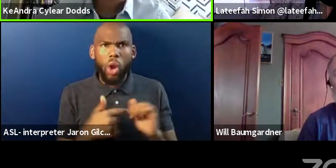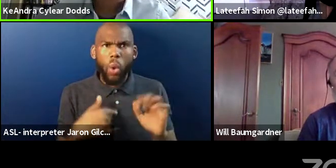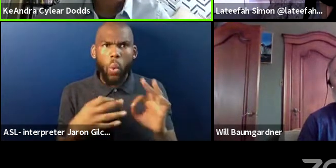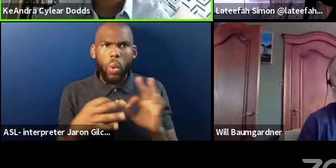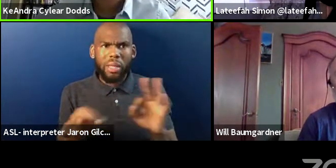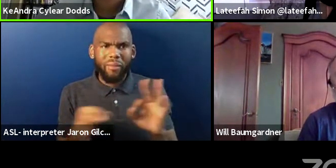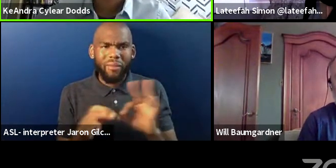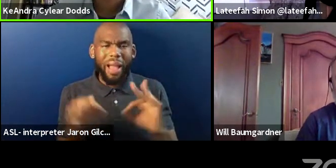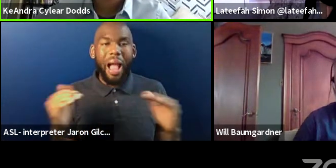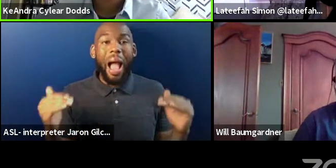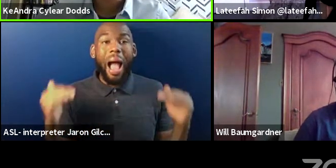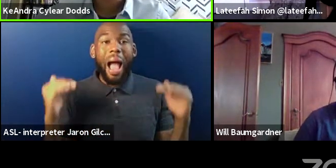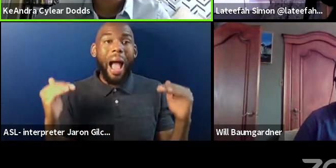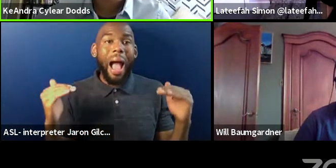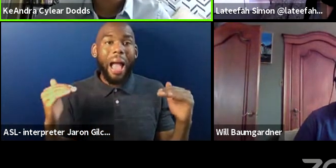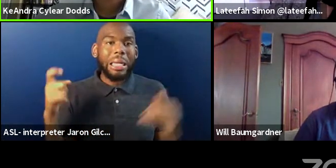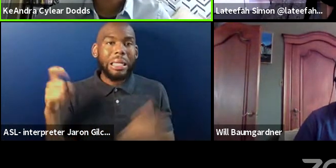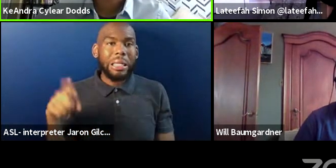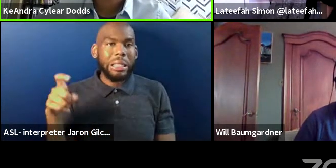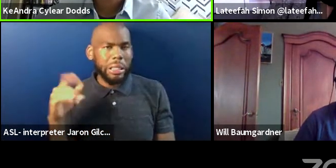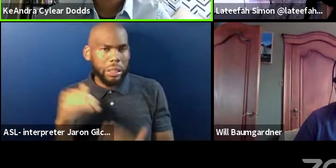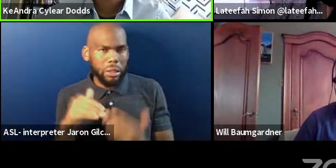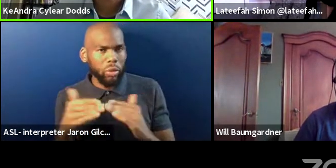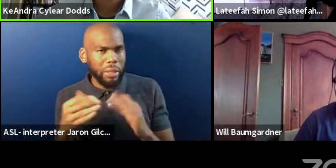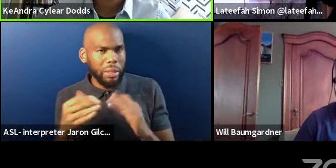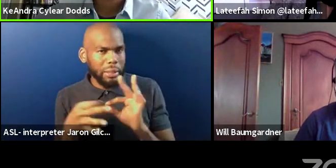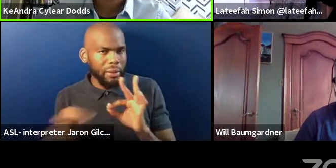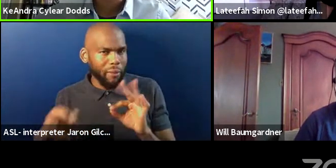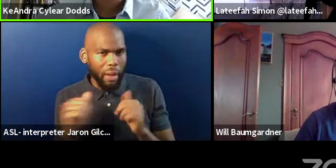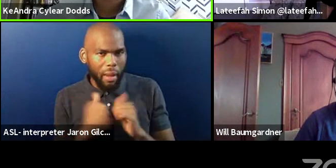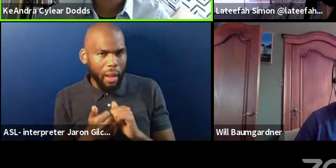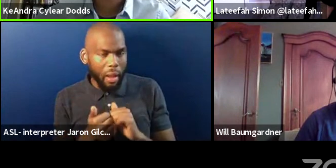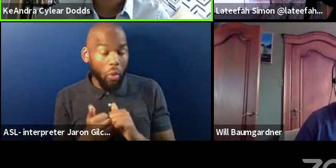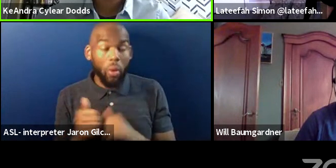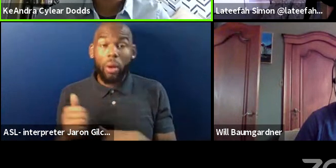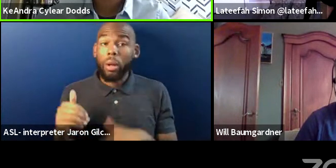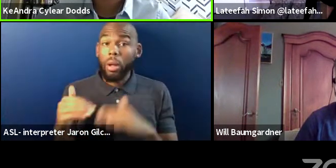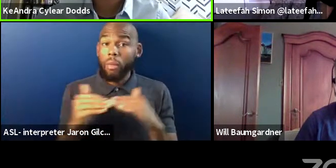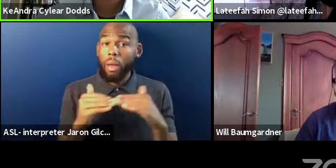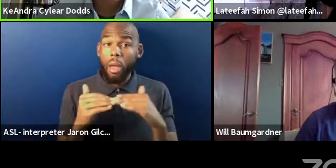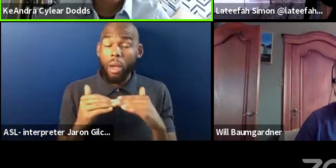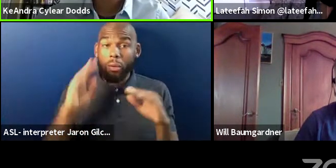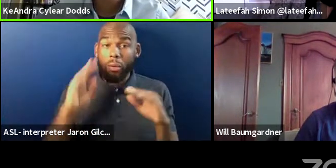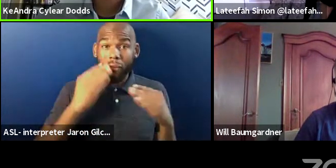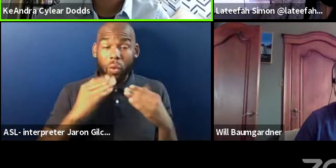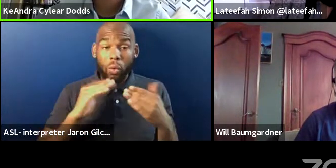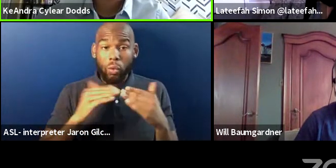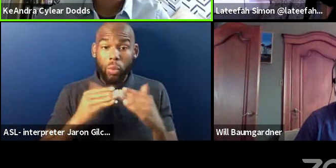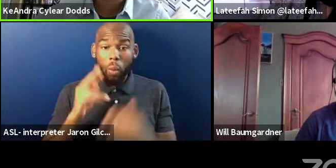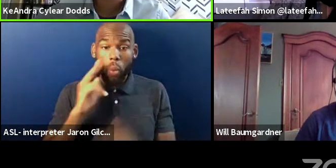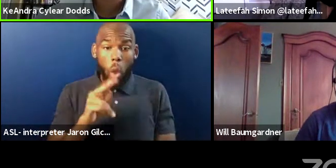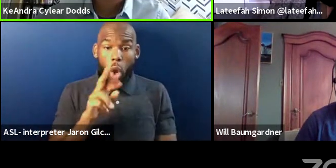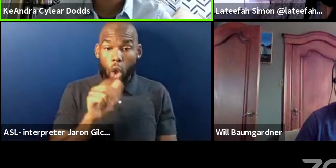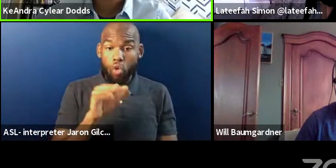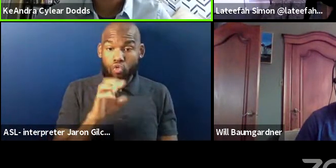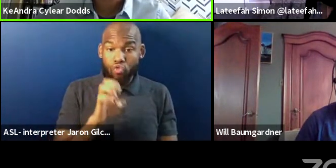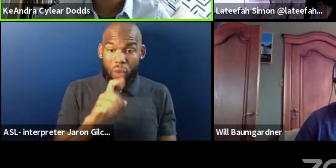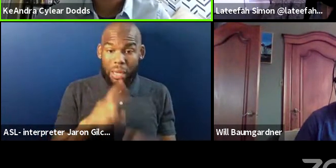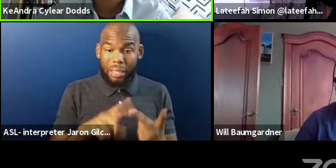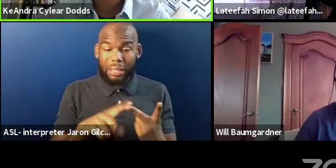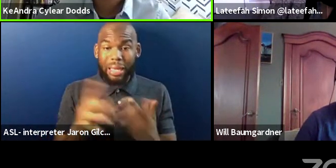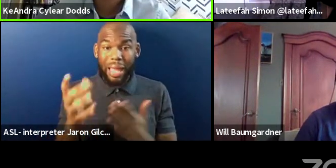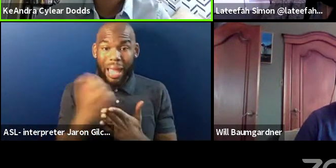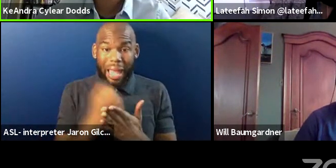need communities? And again, that when I mentioned earlier, the equity focused communities, we're looking at race and income as well as car ownership, and really